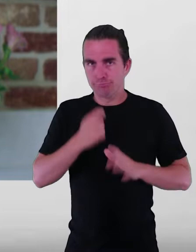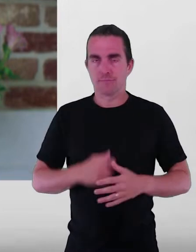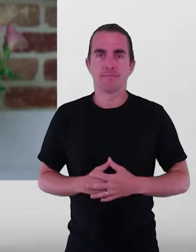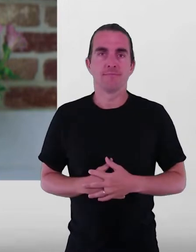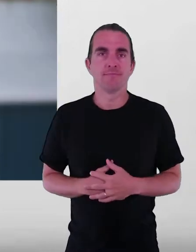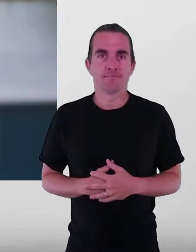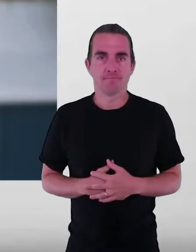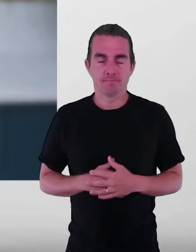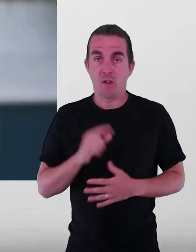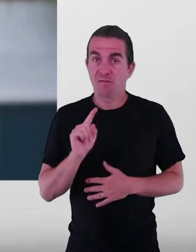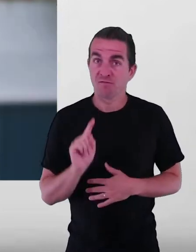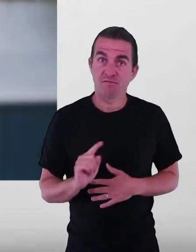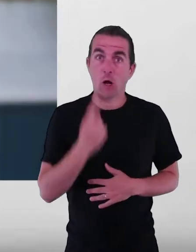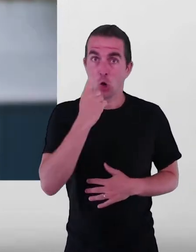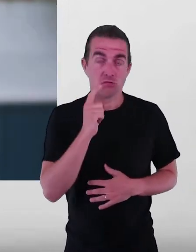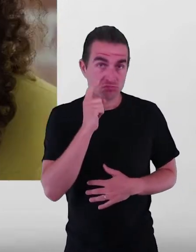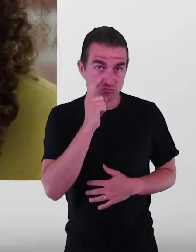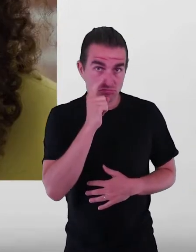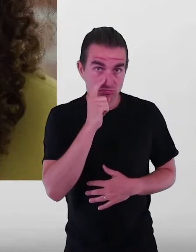swabbing.